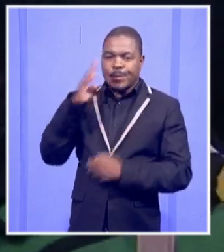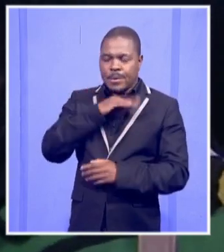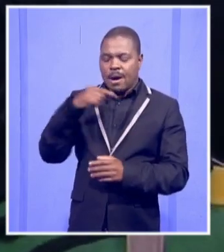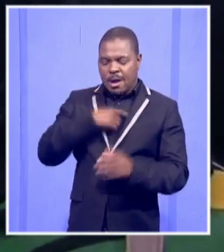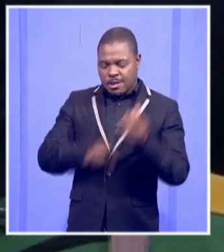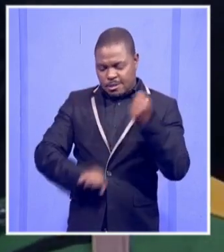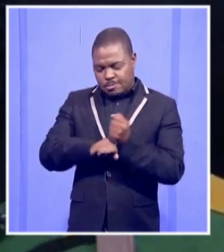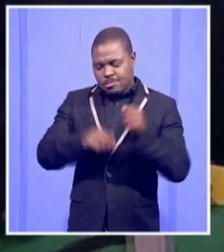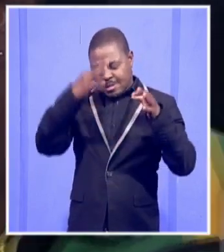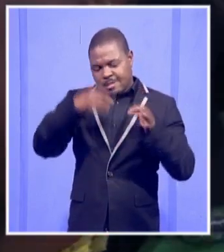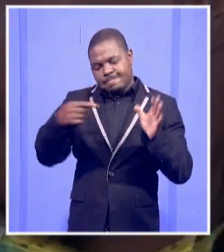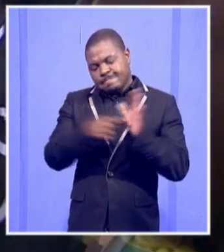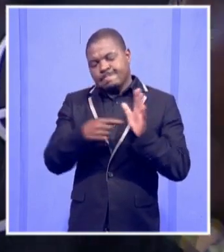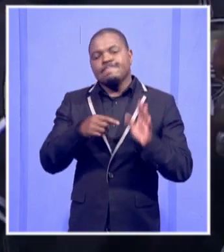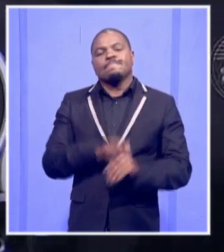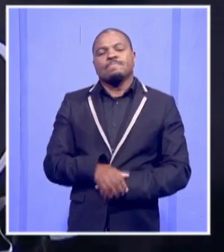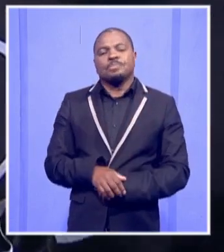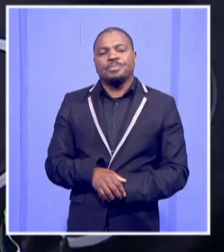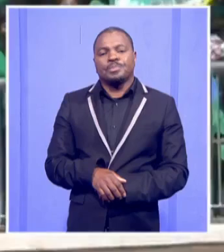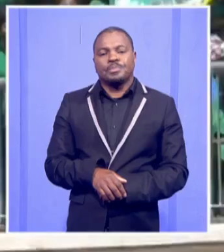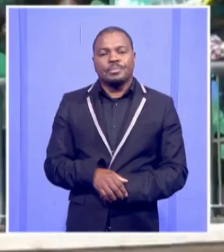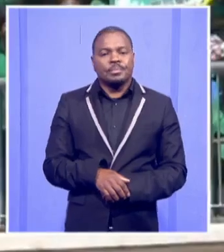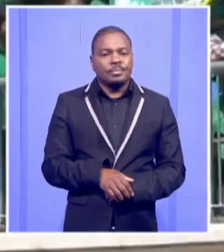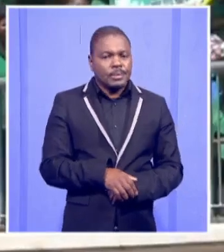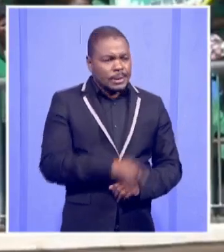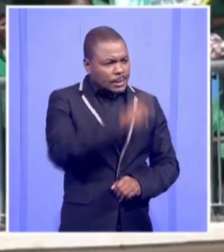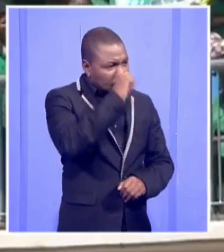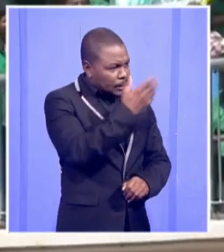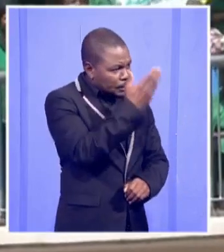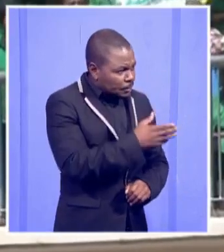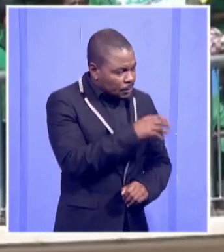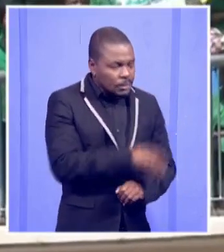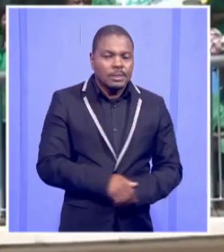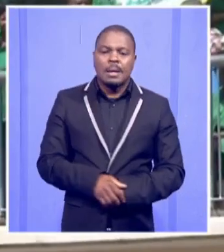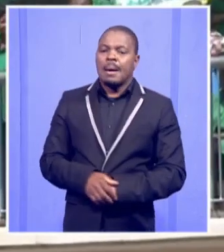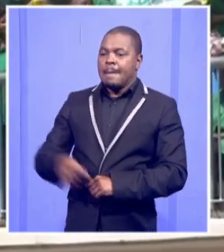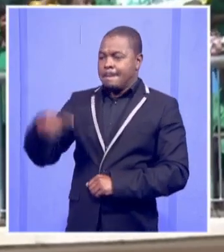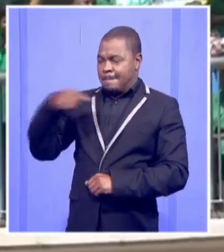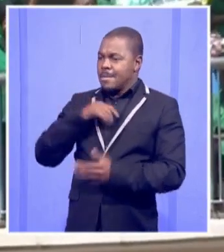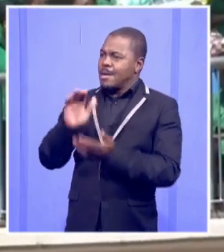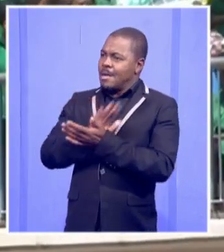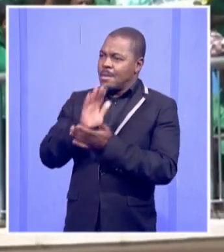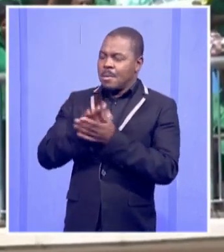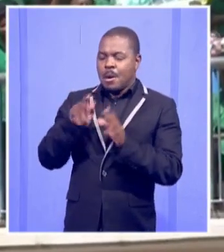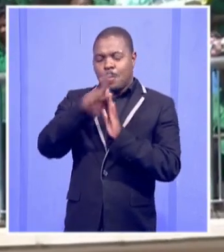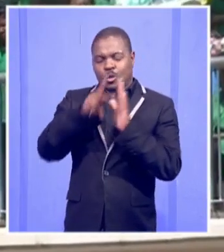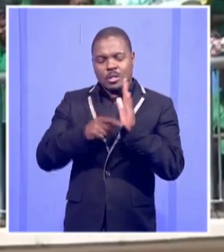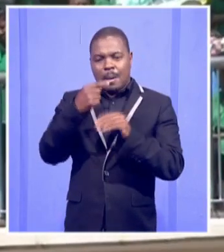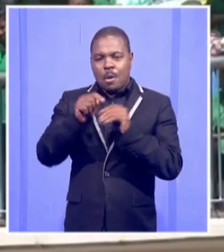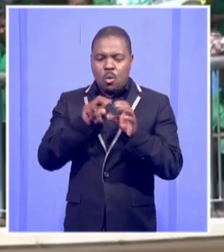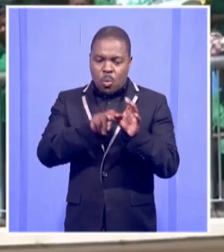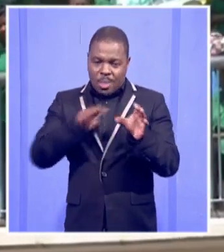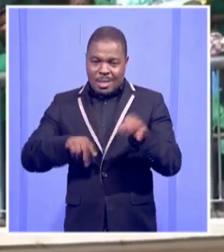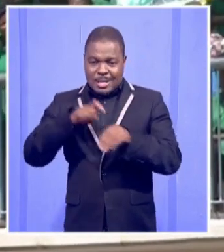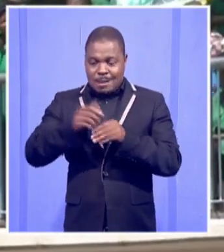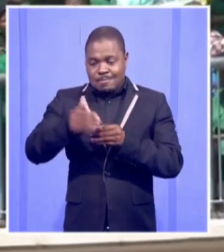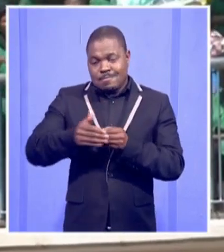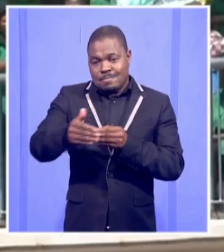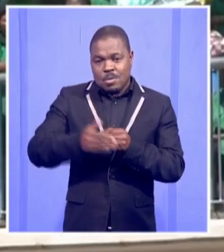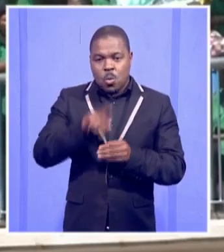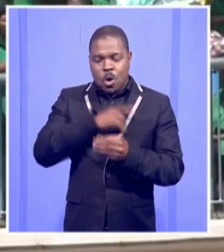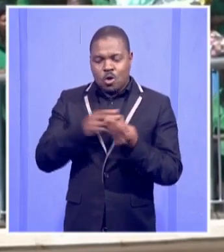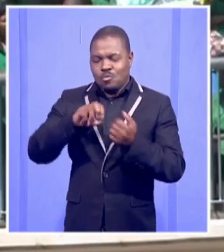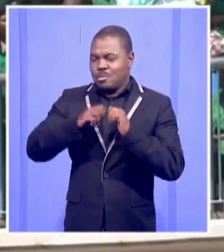le resolution ye-step aside. I'm very happy about the step aside resolution because it's going to solve many problems. It's